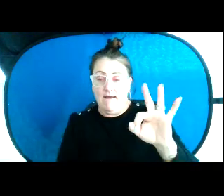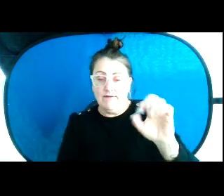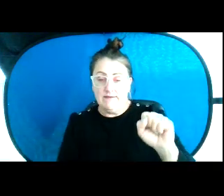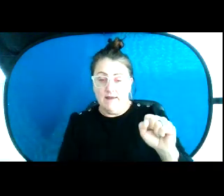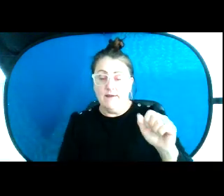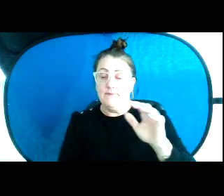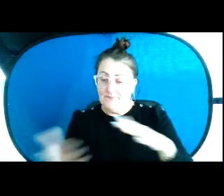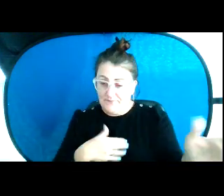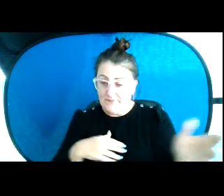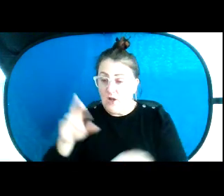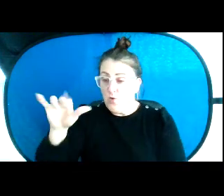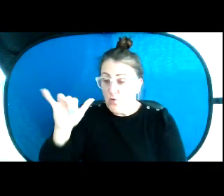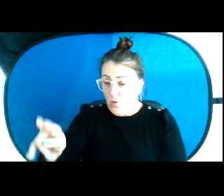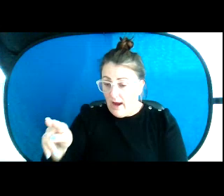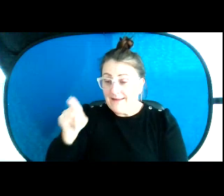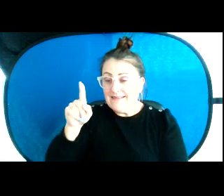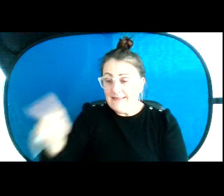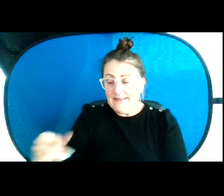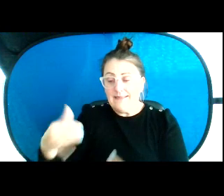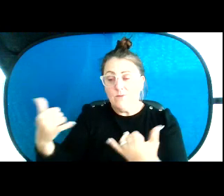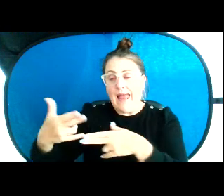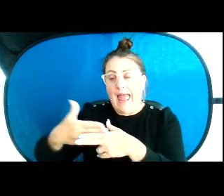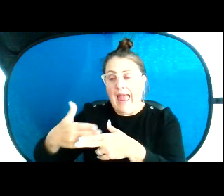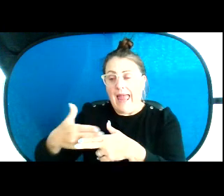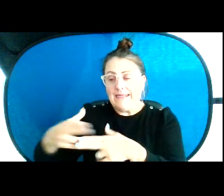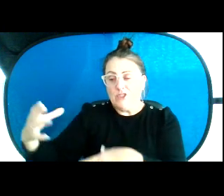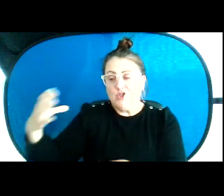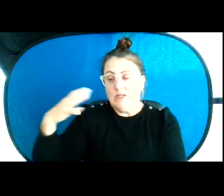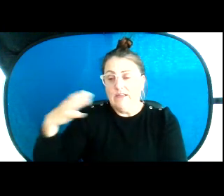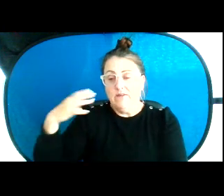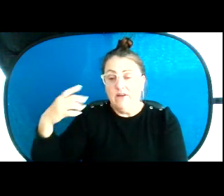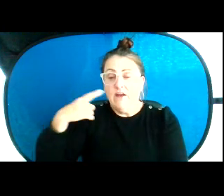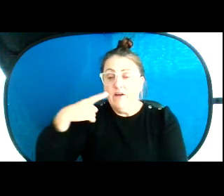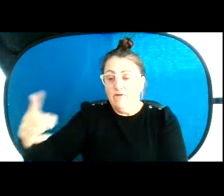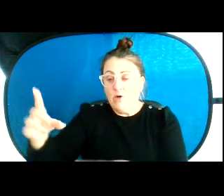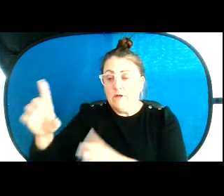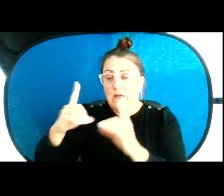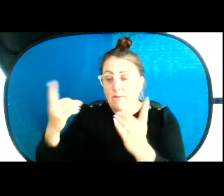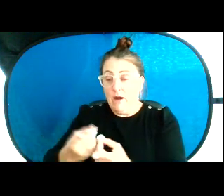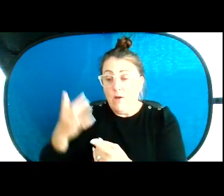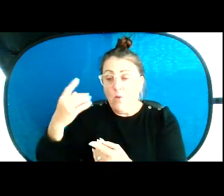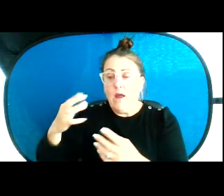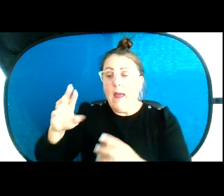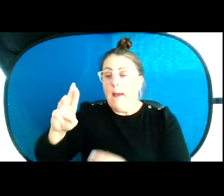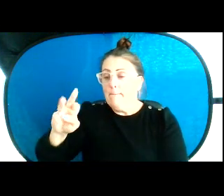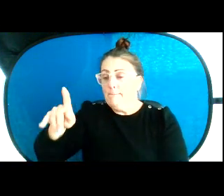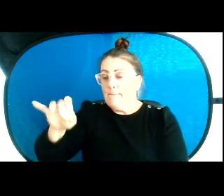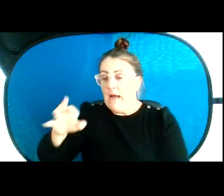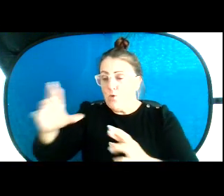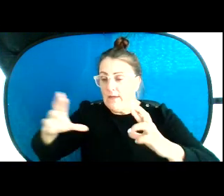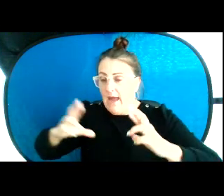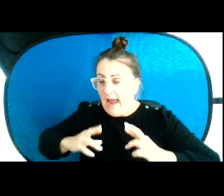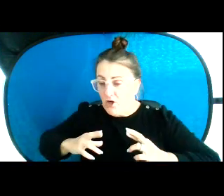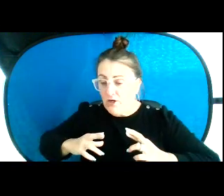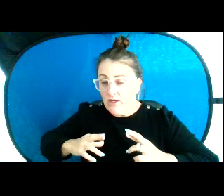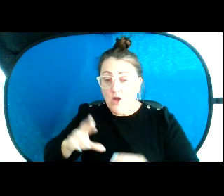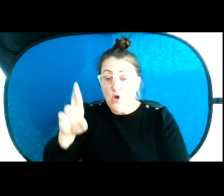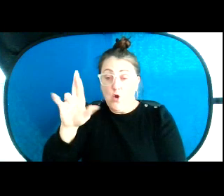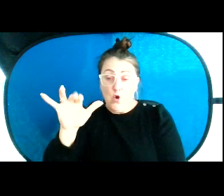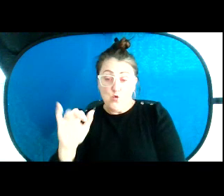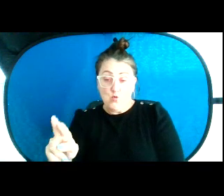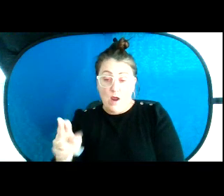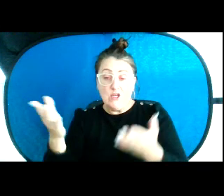been appointed as an acting chief deputy director for the department following the retirement of Mike Keever. Ryan has served as a District